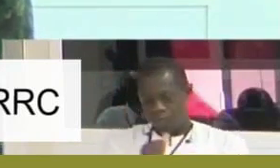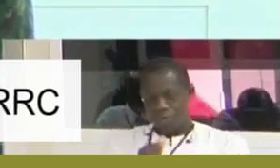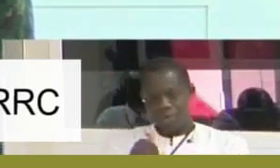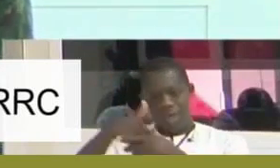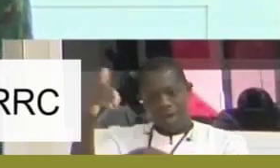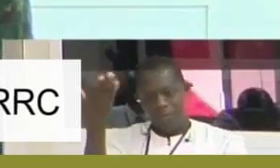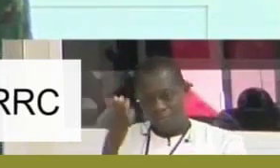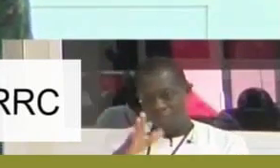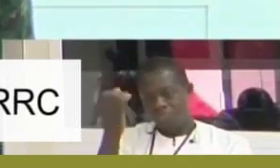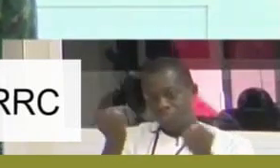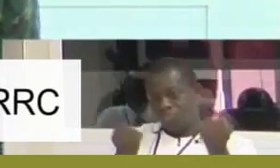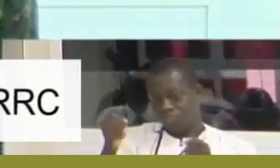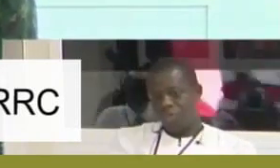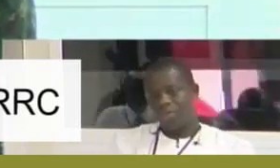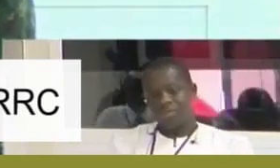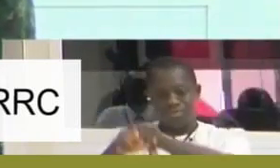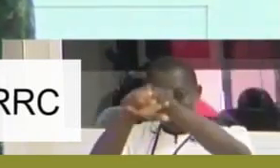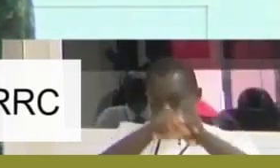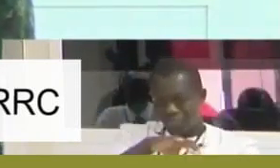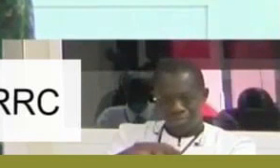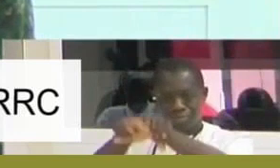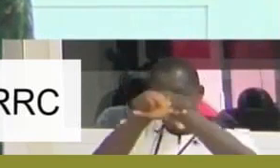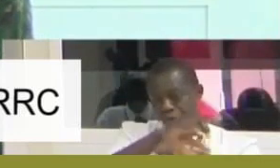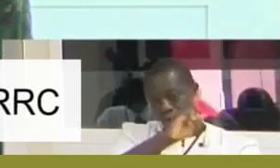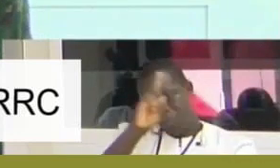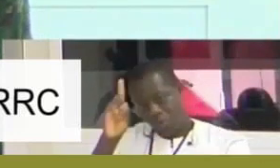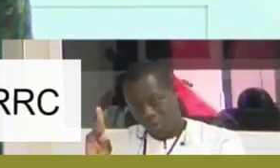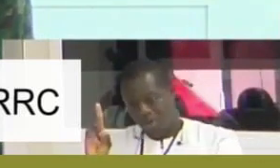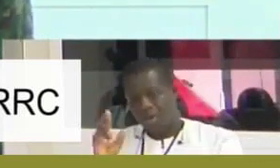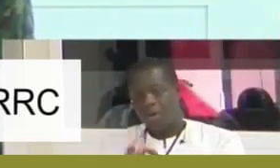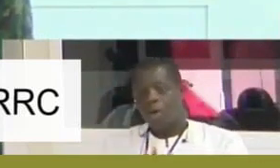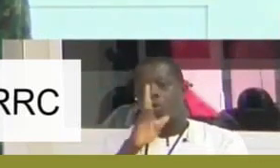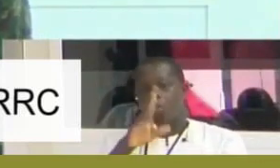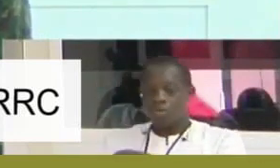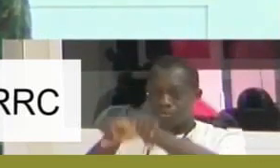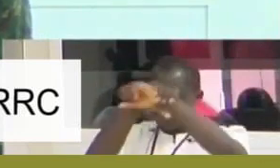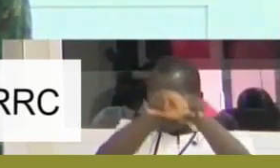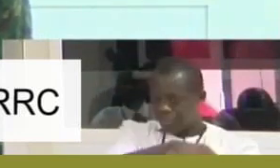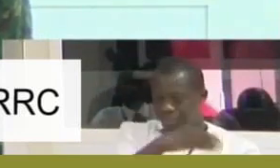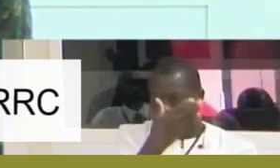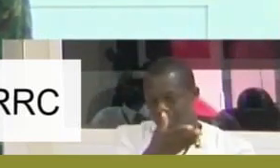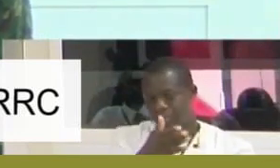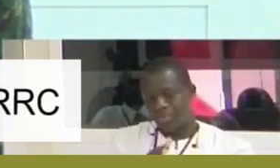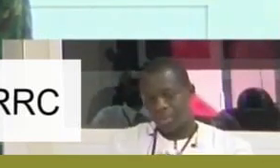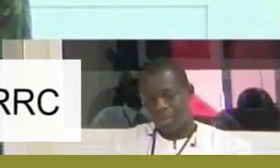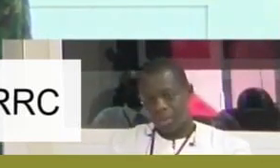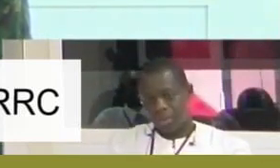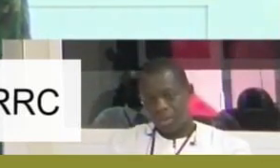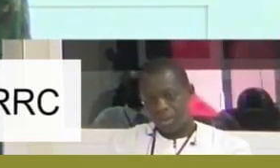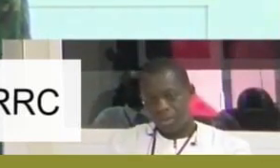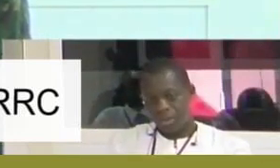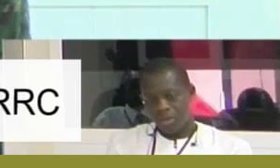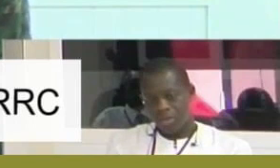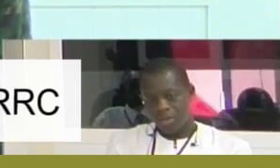alighted. Wache len kena kena. We brought them down one si after the other. Each one that we brought down.